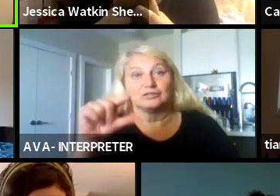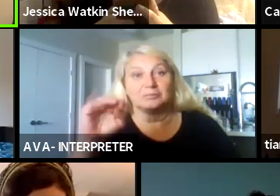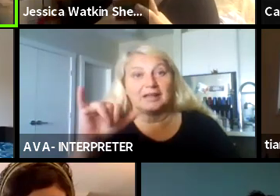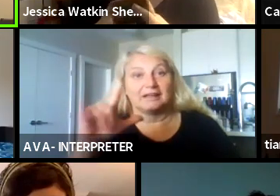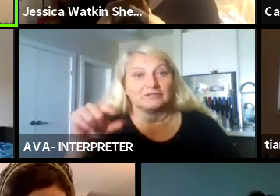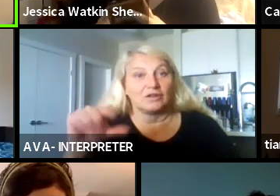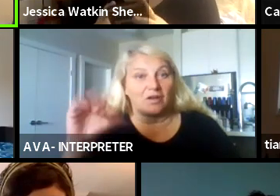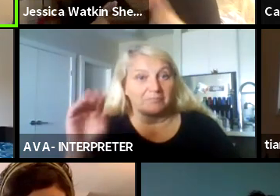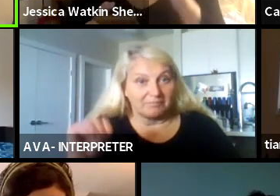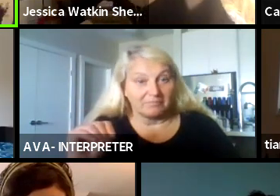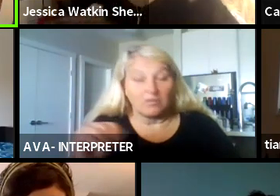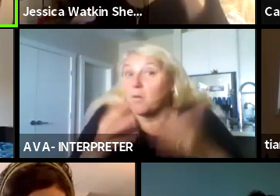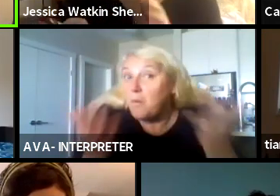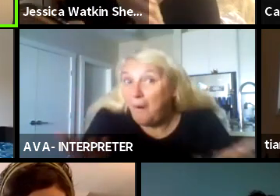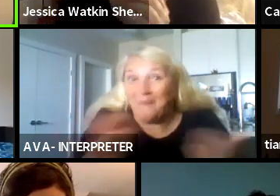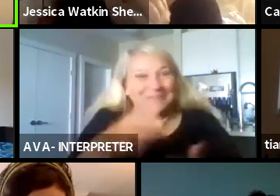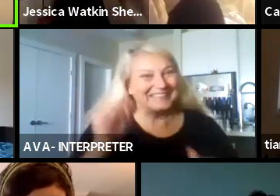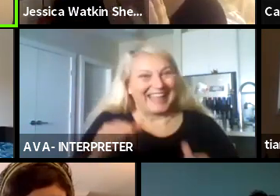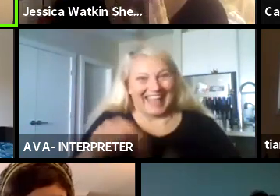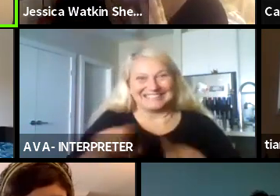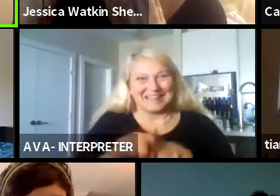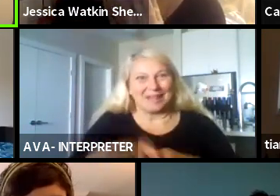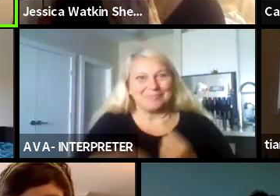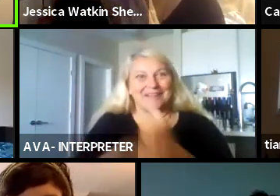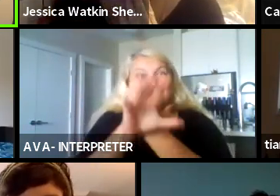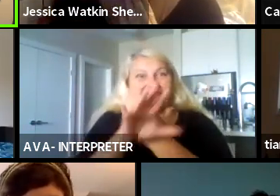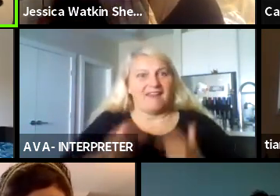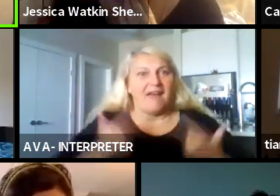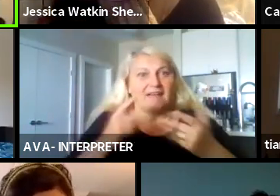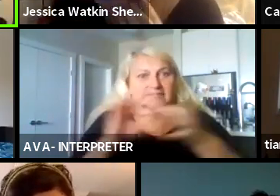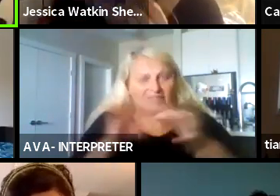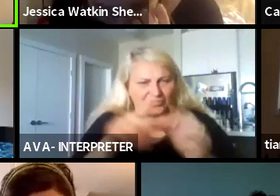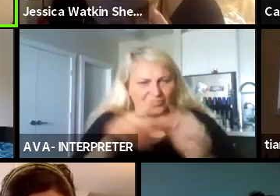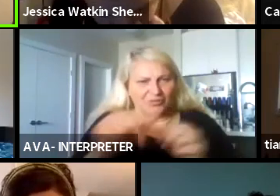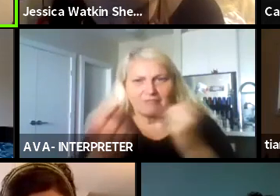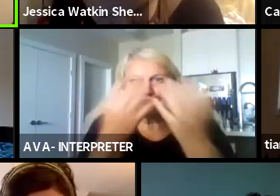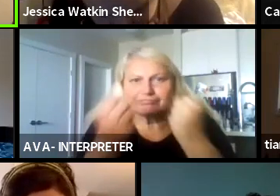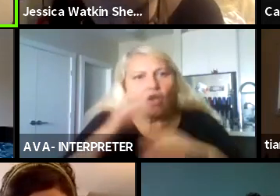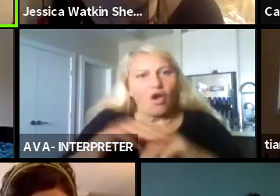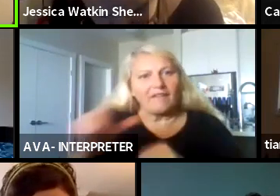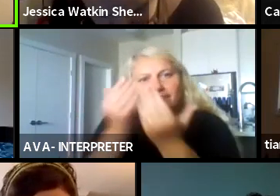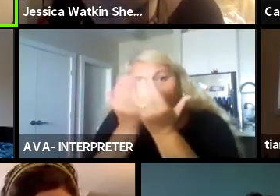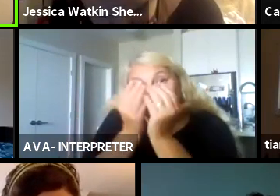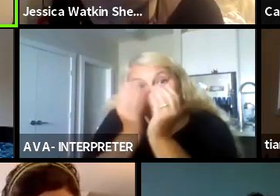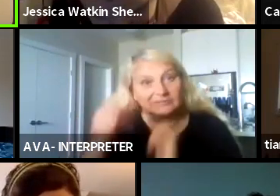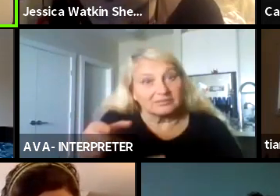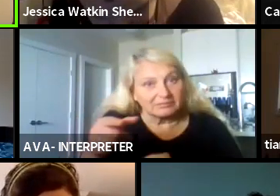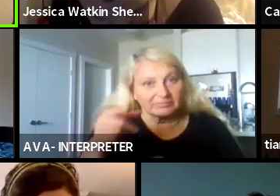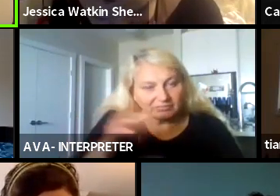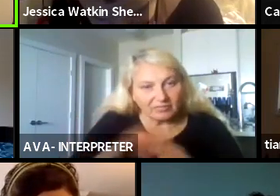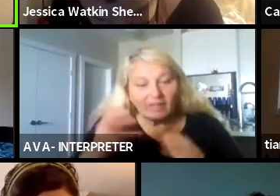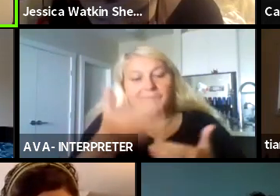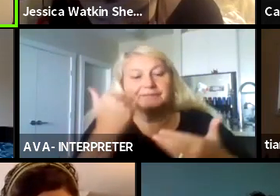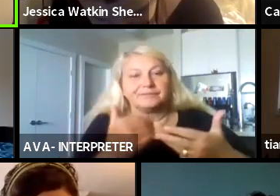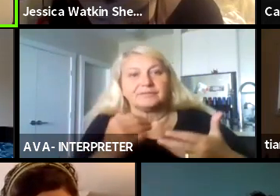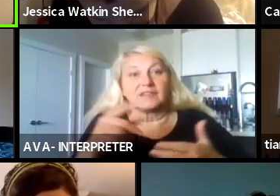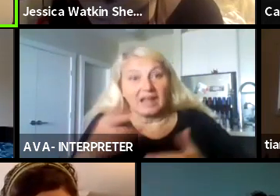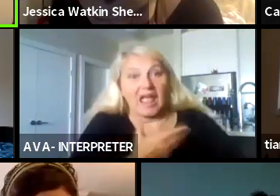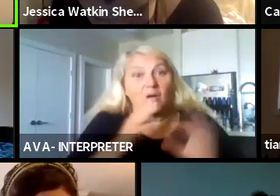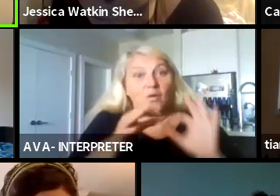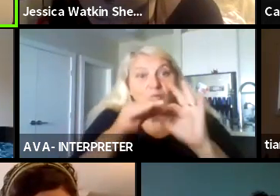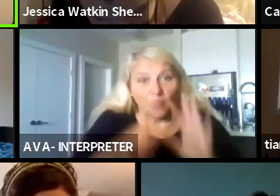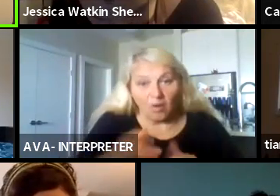unsettlingdramaturgy@gmail.com. Or you can comment on the live stream on the Unsettling Dramaturgy Facebook page. Our Unsettling Dramaturgy coordinators, Mia